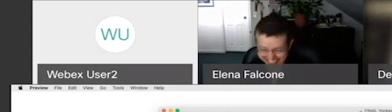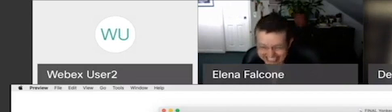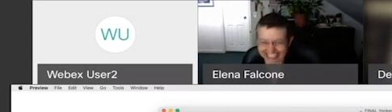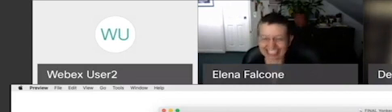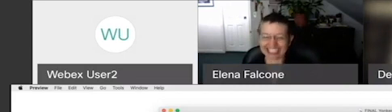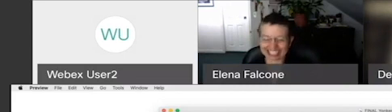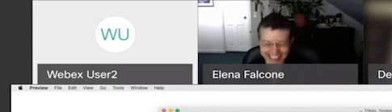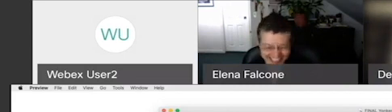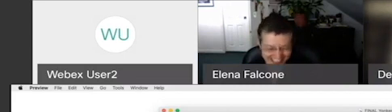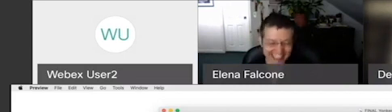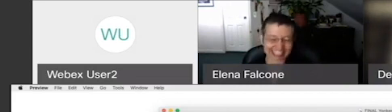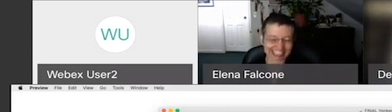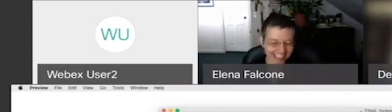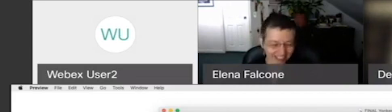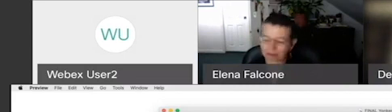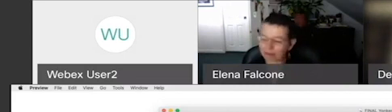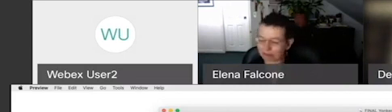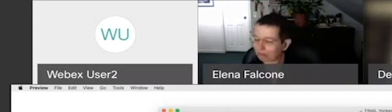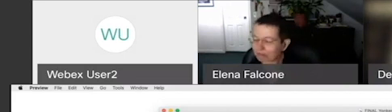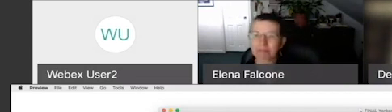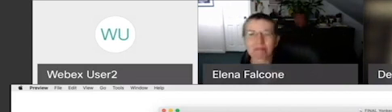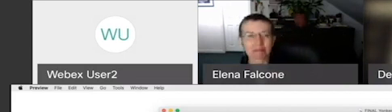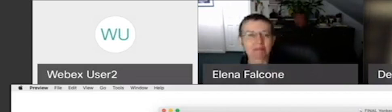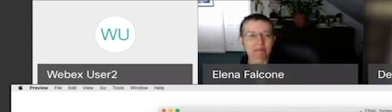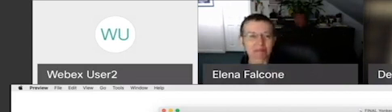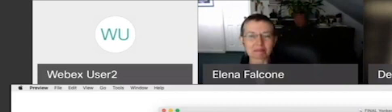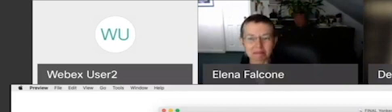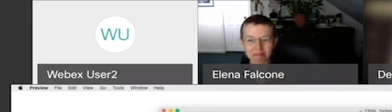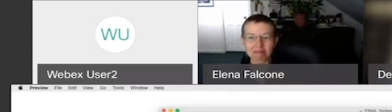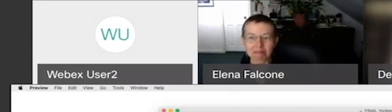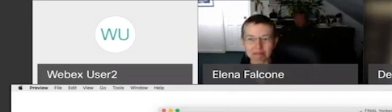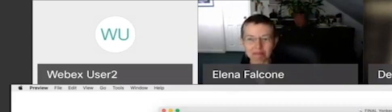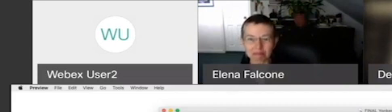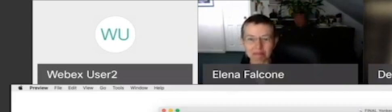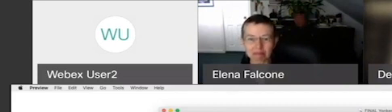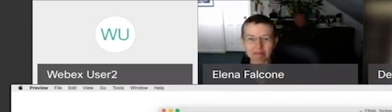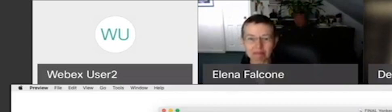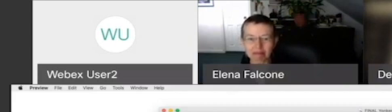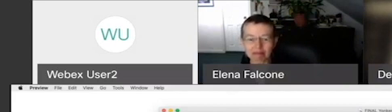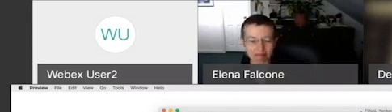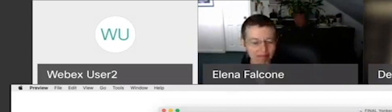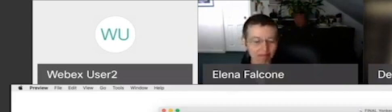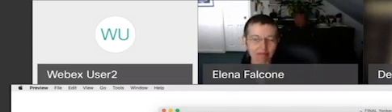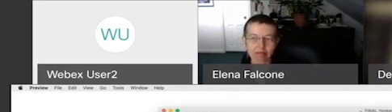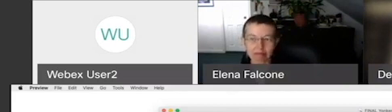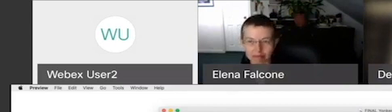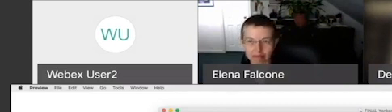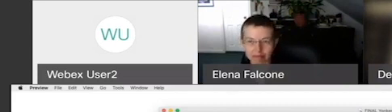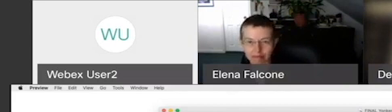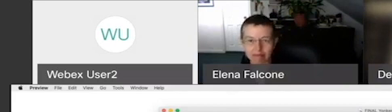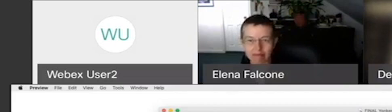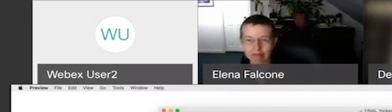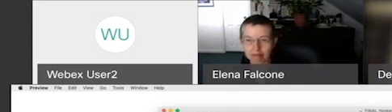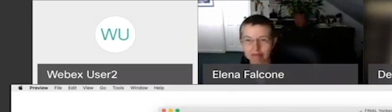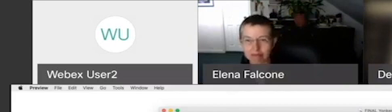her. But frankly, at 18, a child becomes an adult. And yes, we say they still do need parenting.